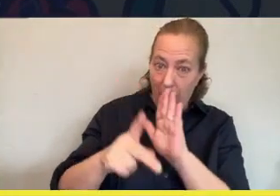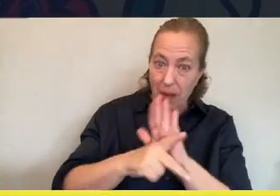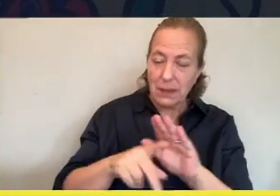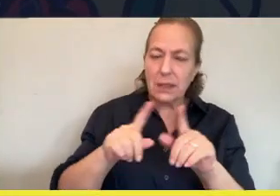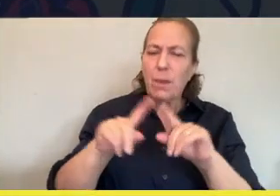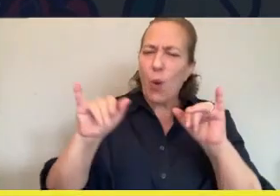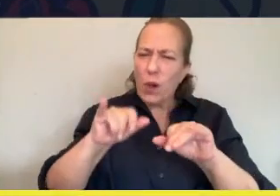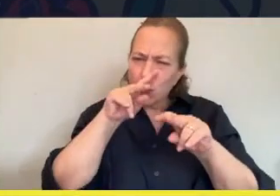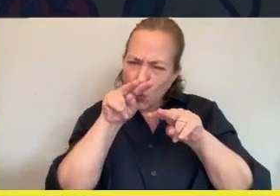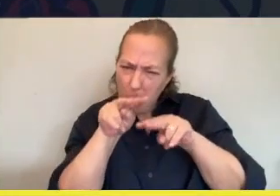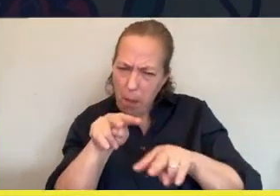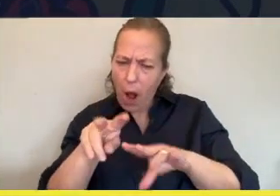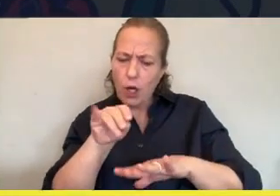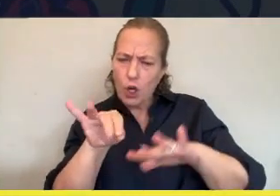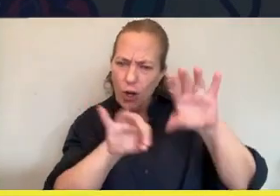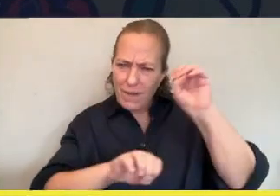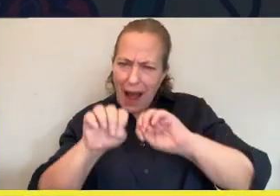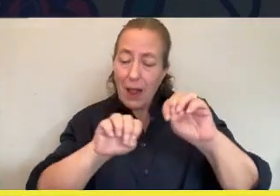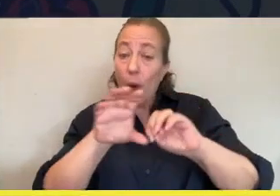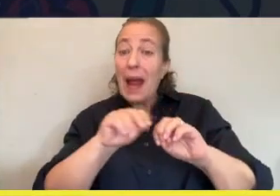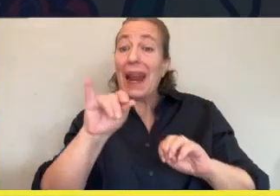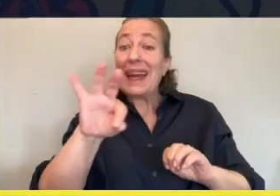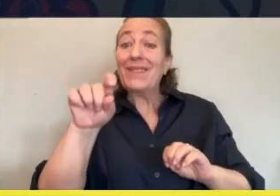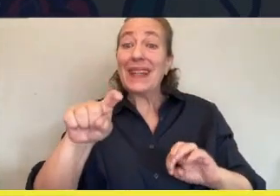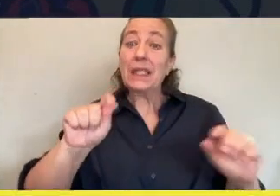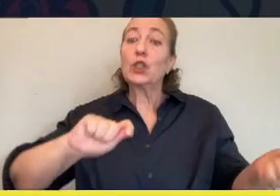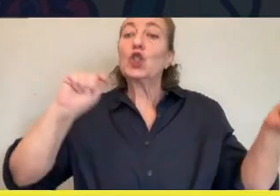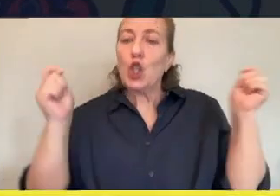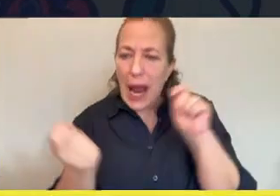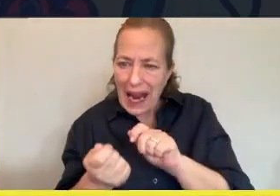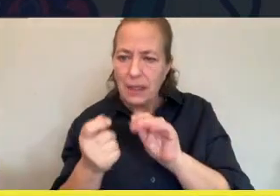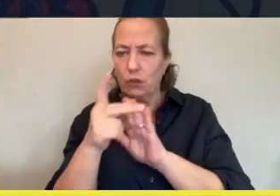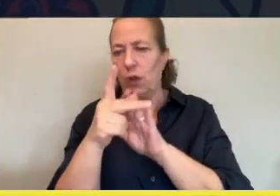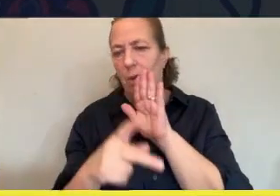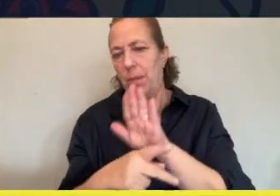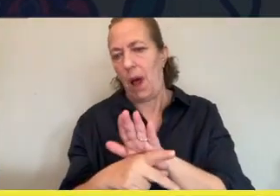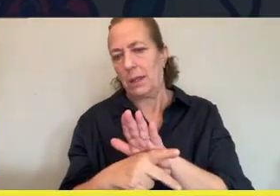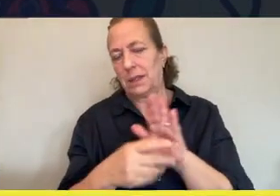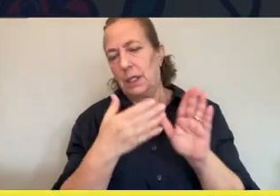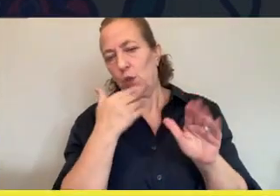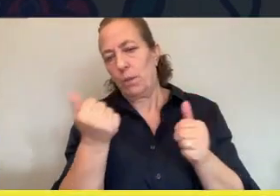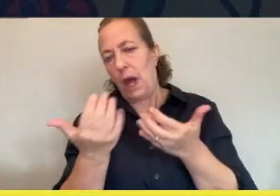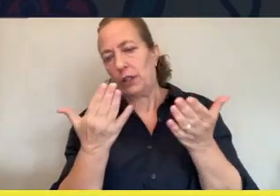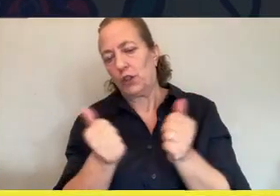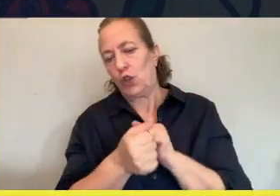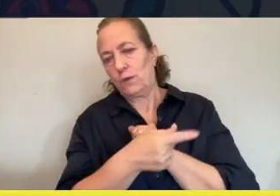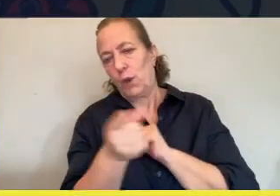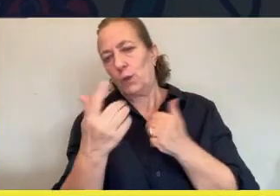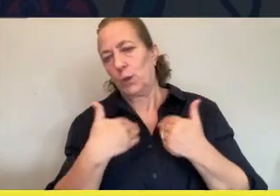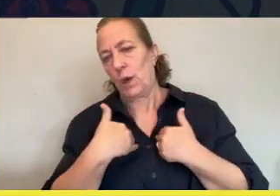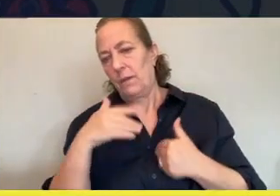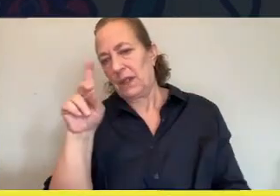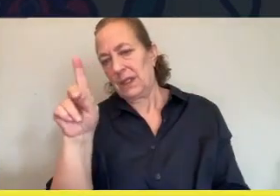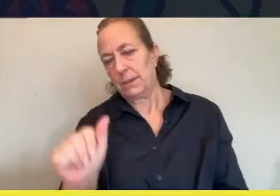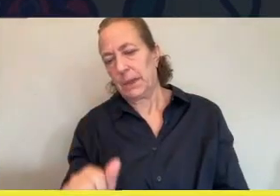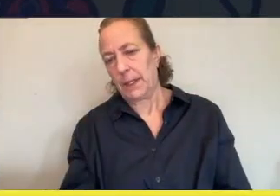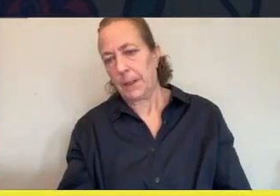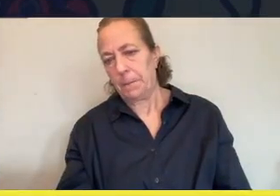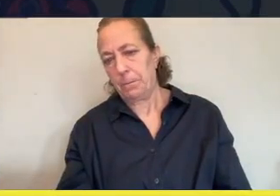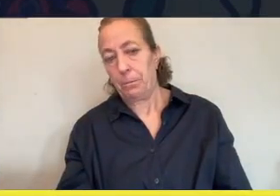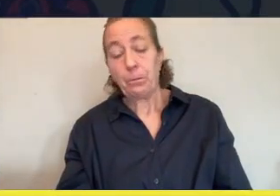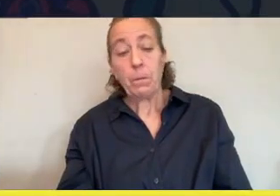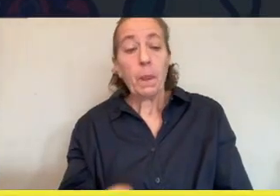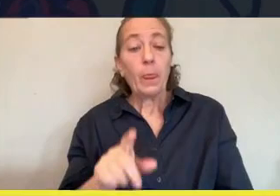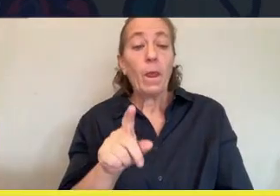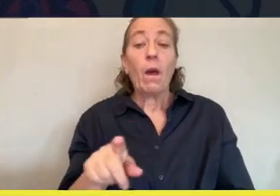evaluate, and if needed, change these policies to better serve those with disabilities. A common core of